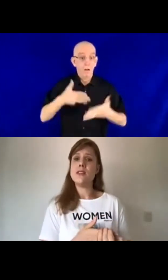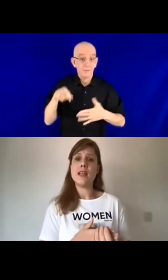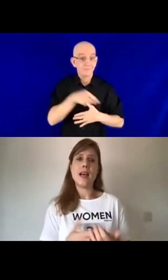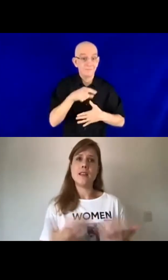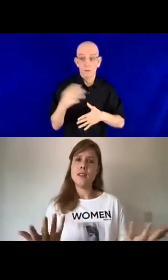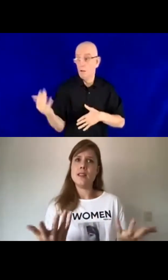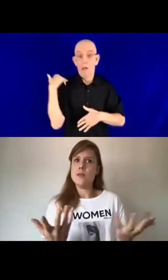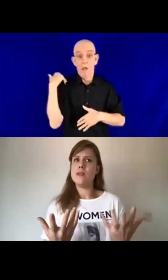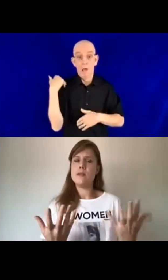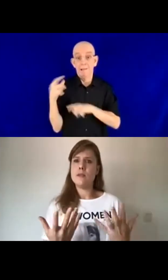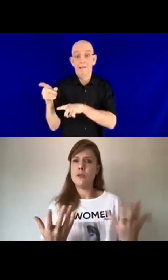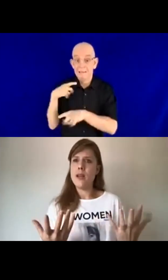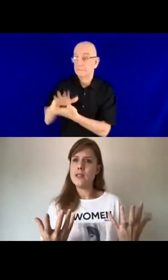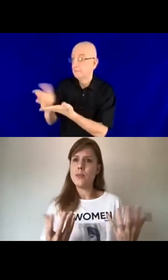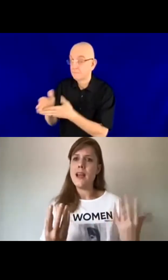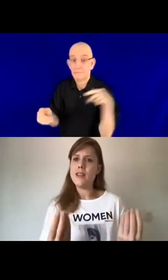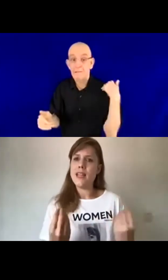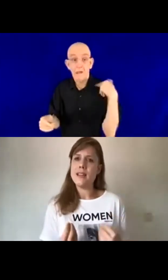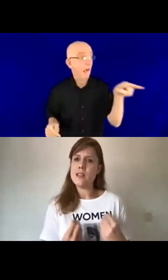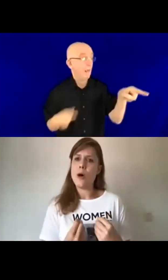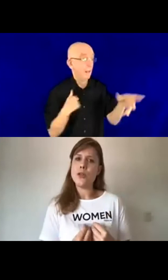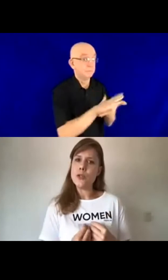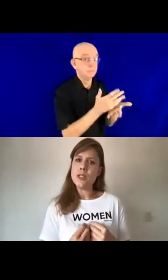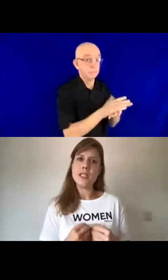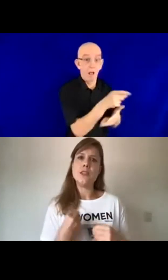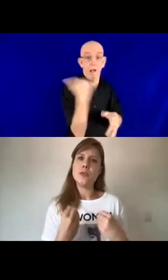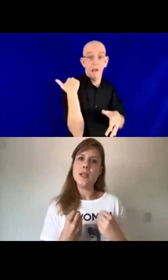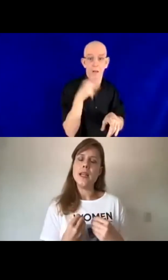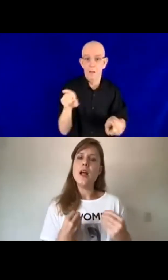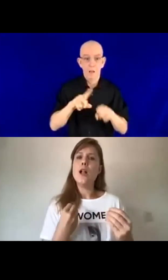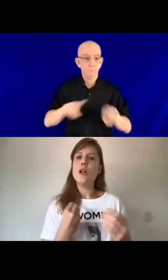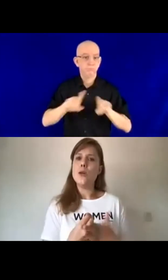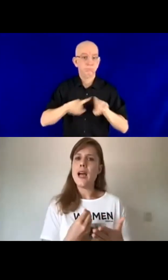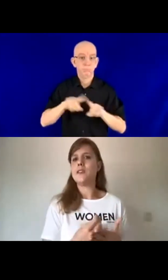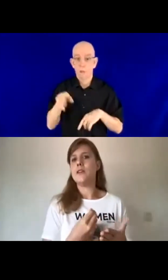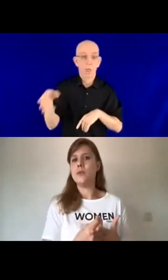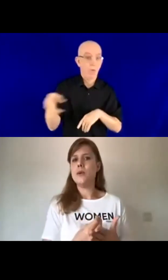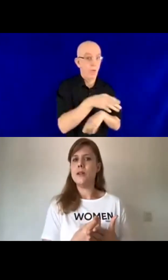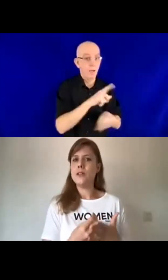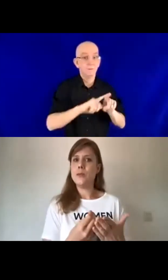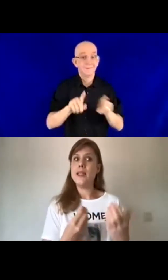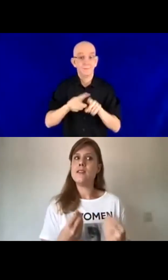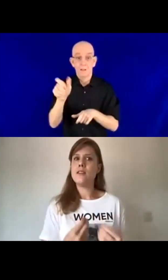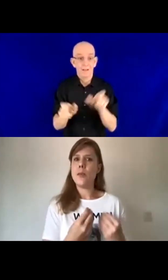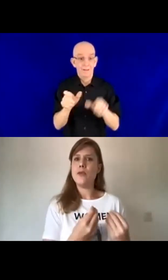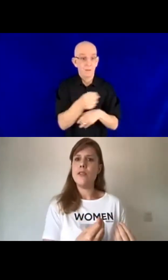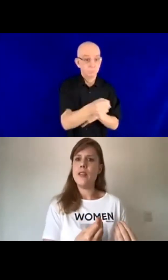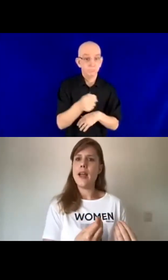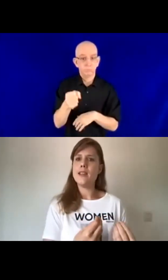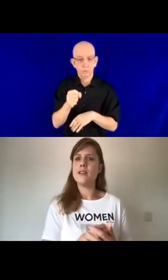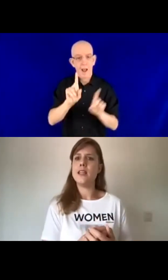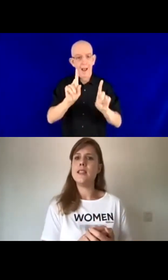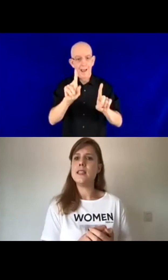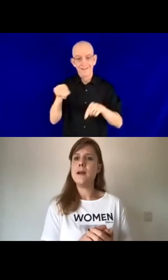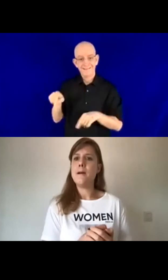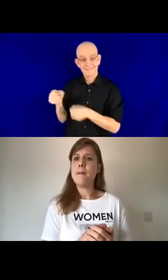research said, actually, this was great. We never get this opportunity to really look at our work, to really stop and reflect